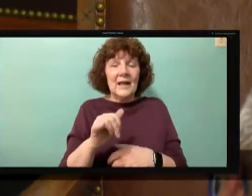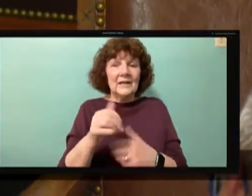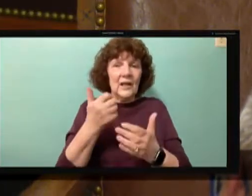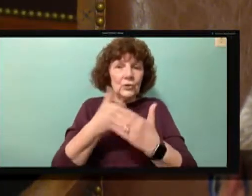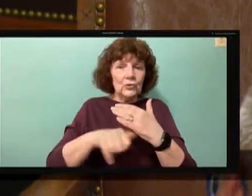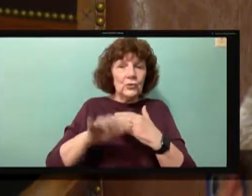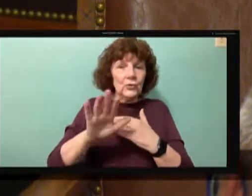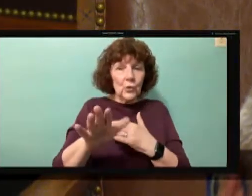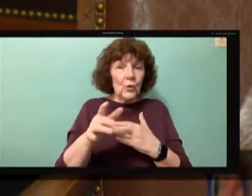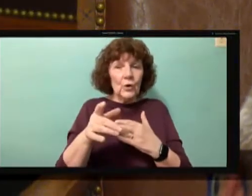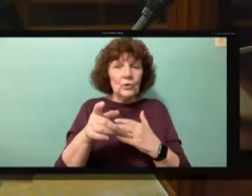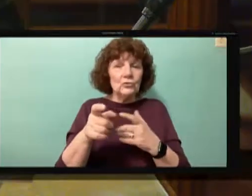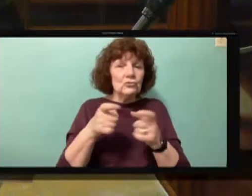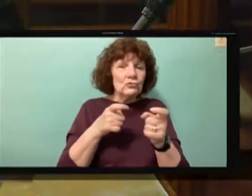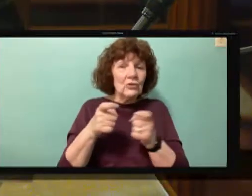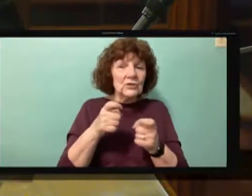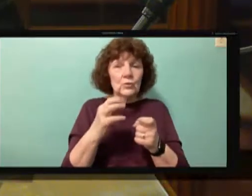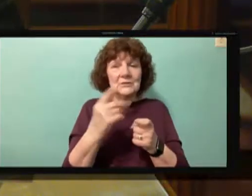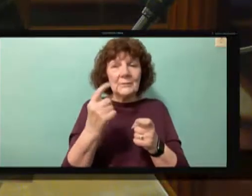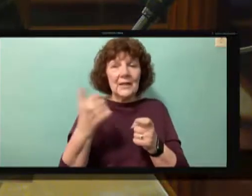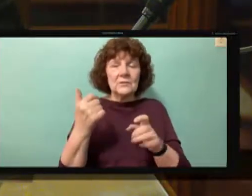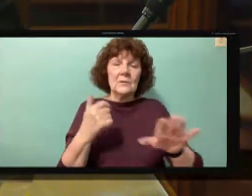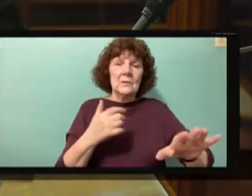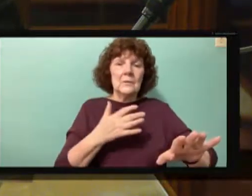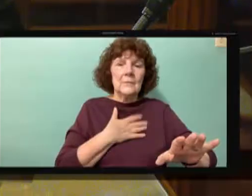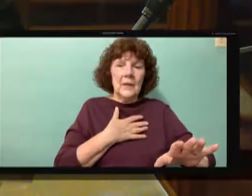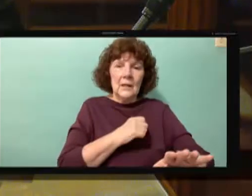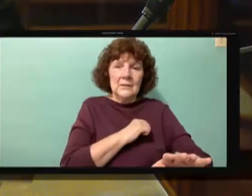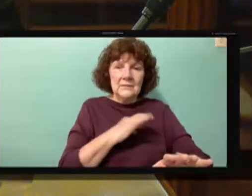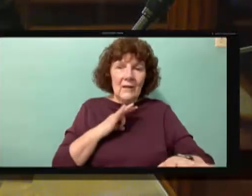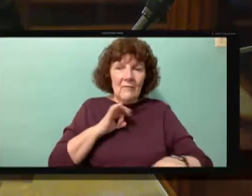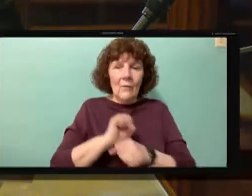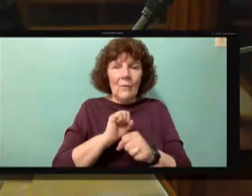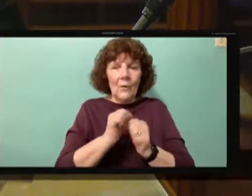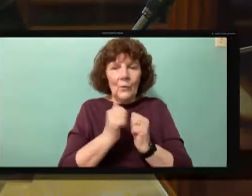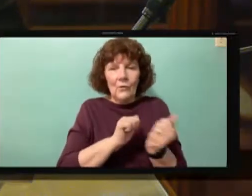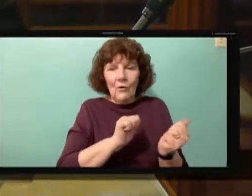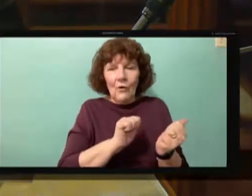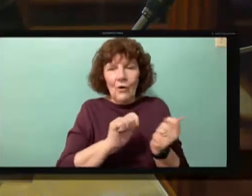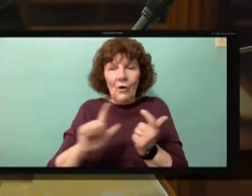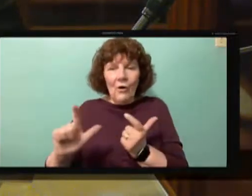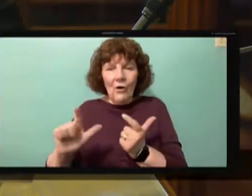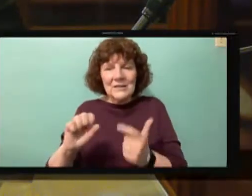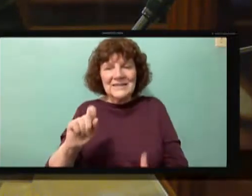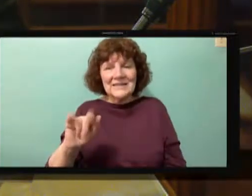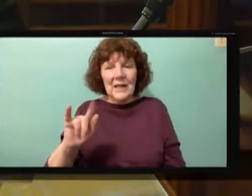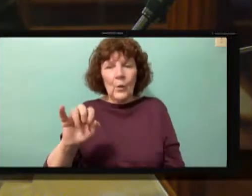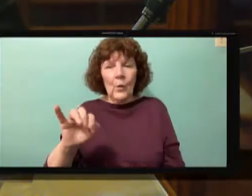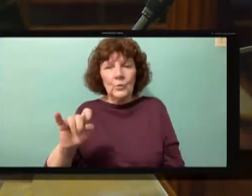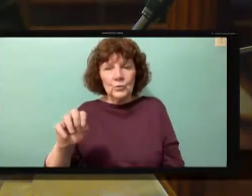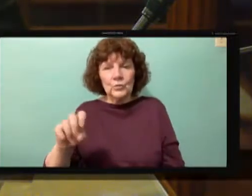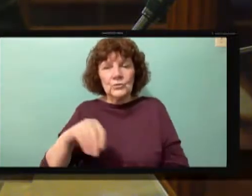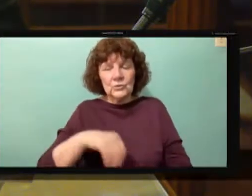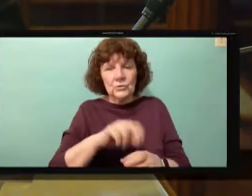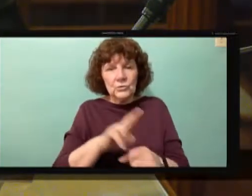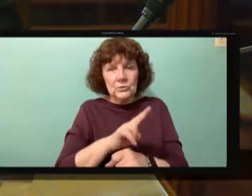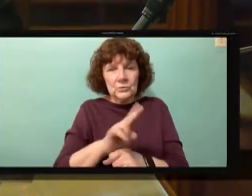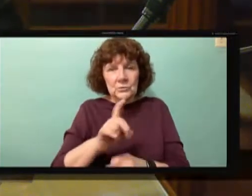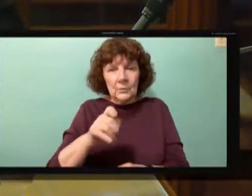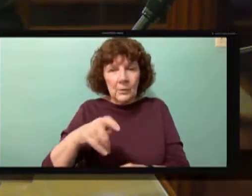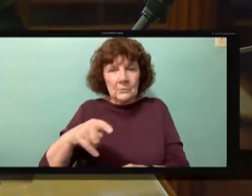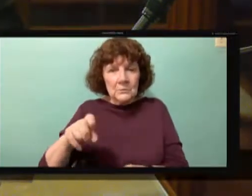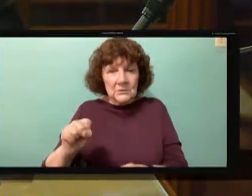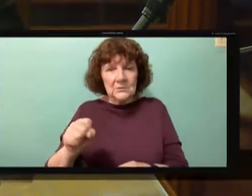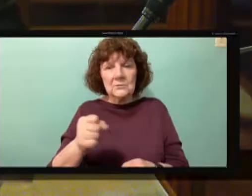else or whoever? My staff works with all of the stakeholders in the using departments to determine, usually the